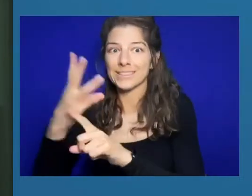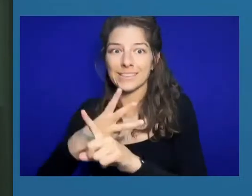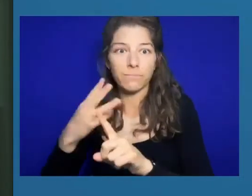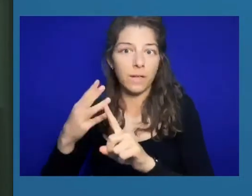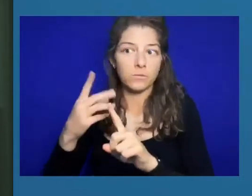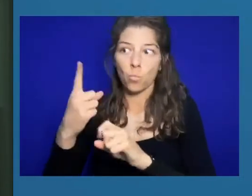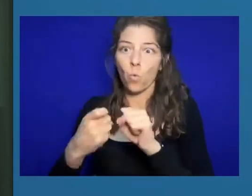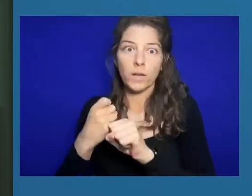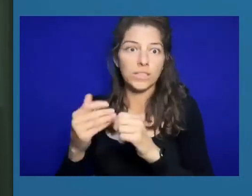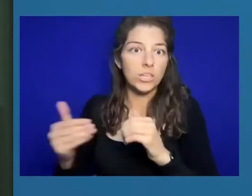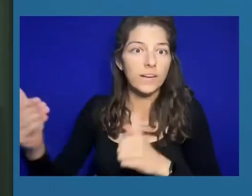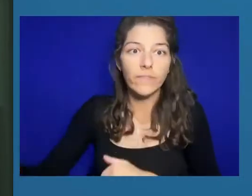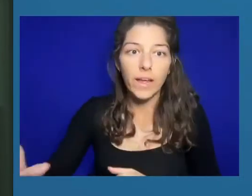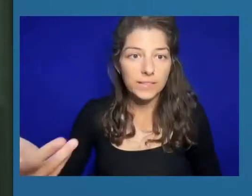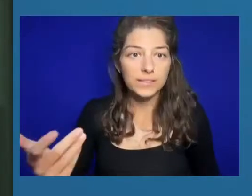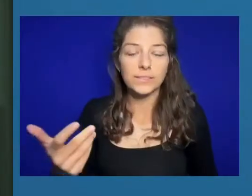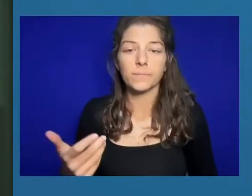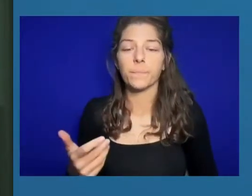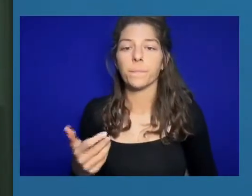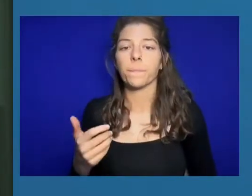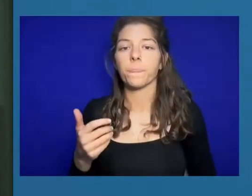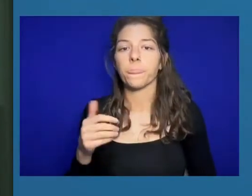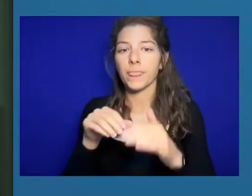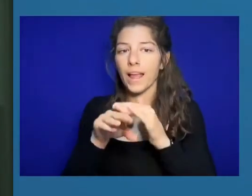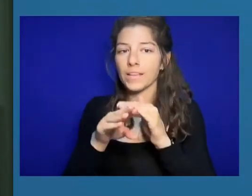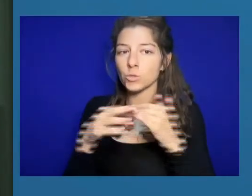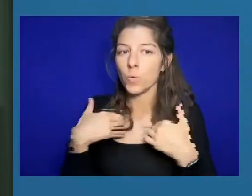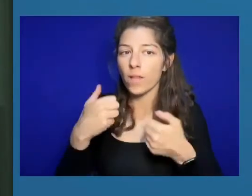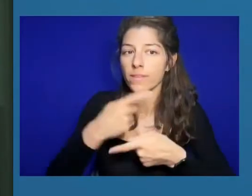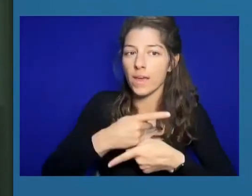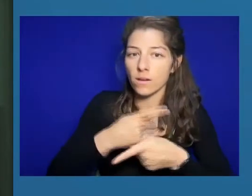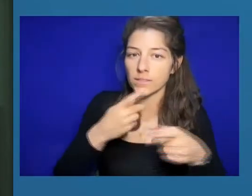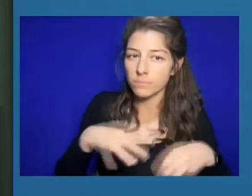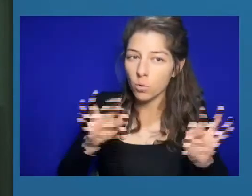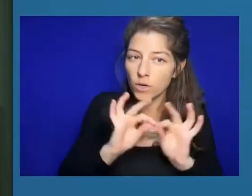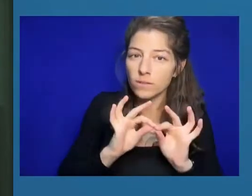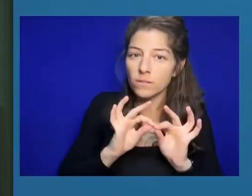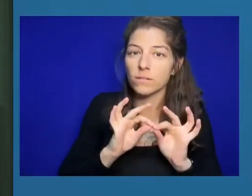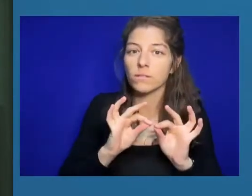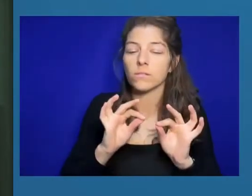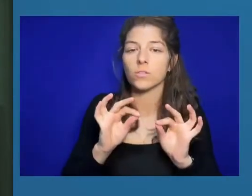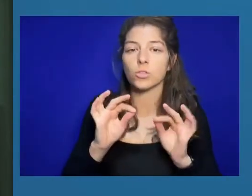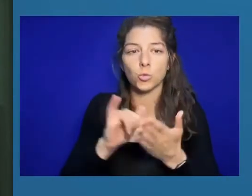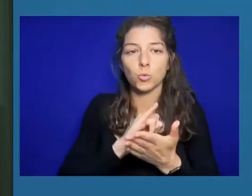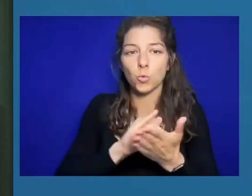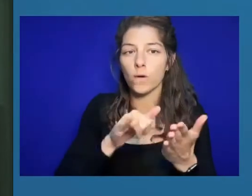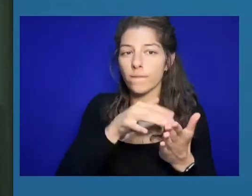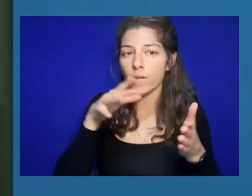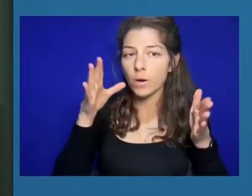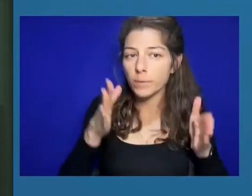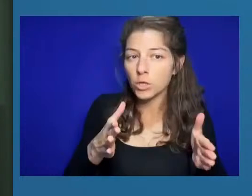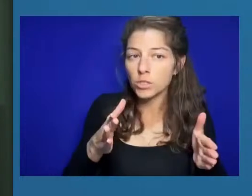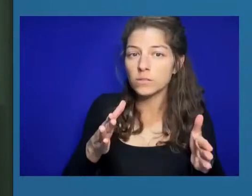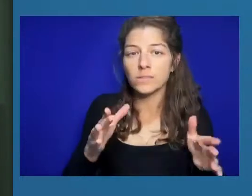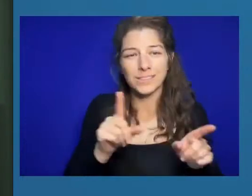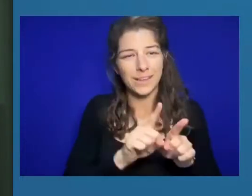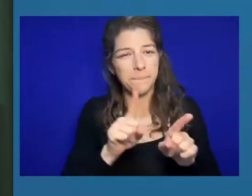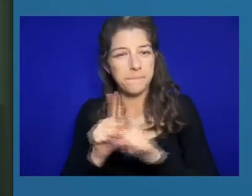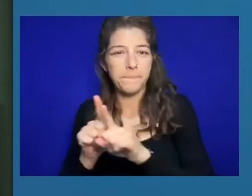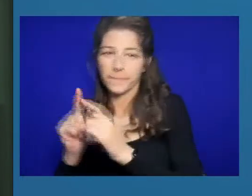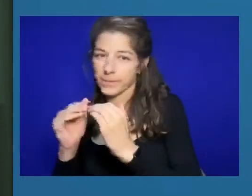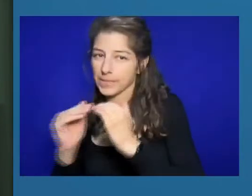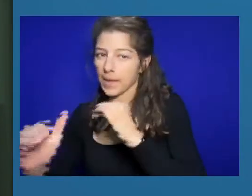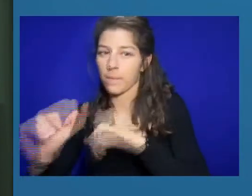out. Just as access to healthcare is fundamental to the well-being of New York farmers, so too is a stable